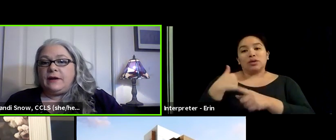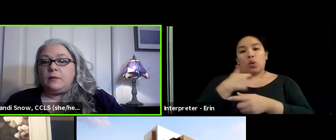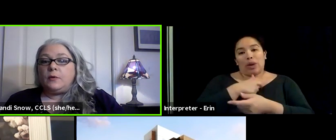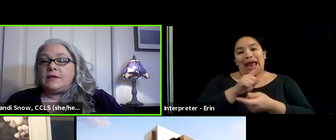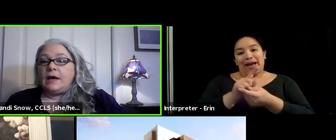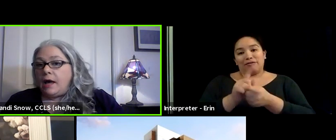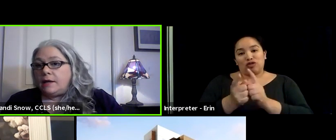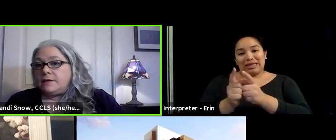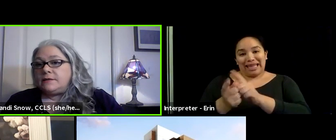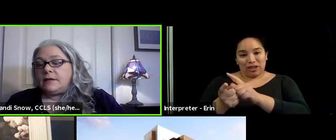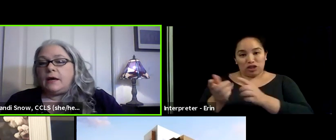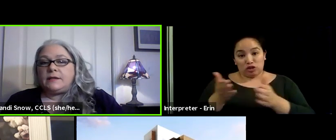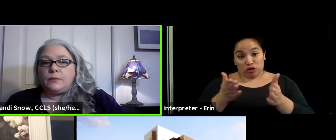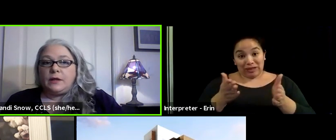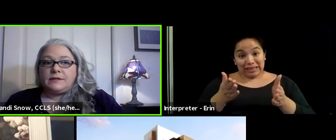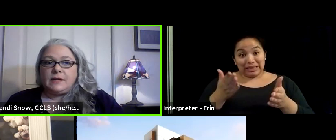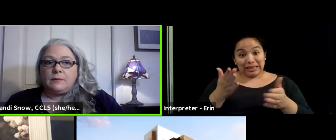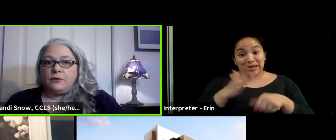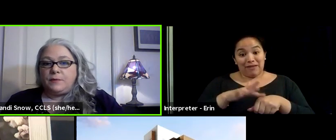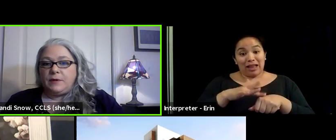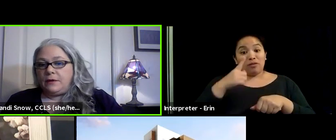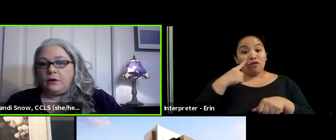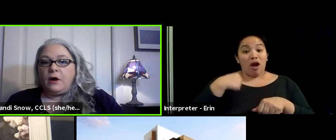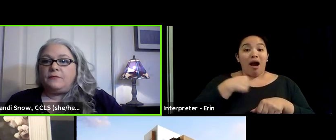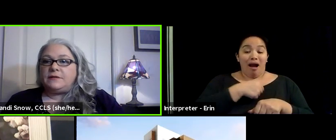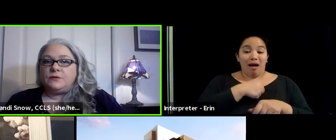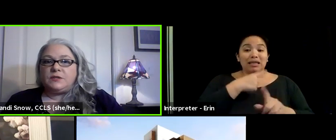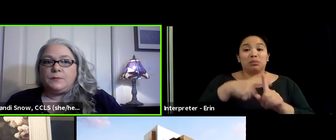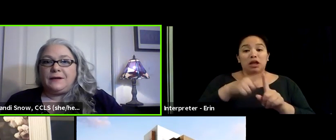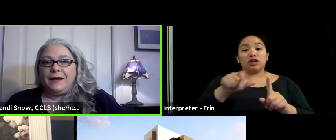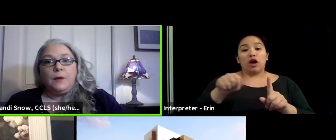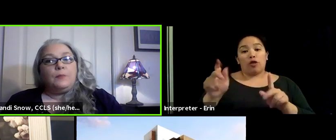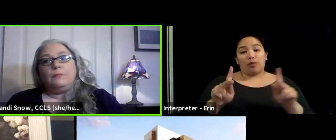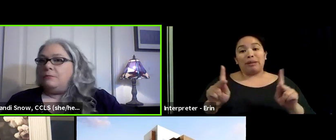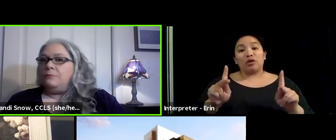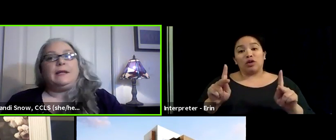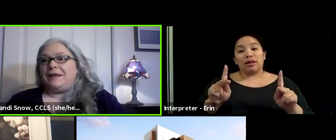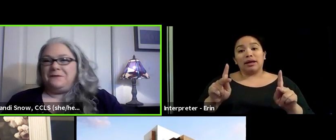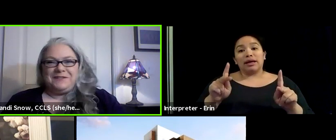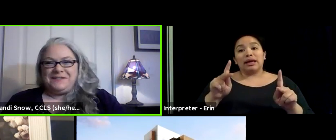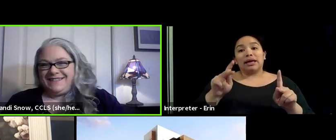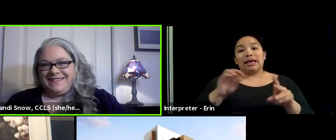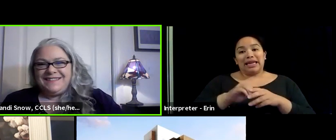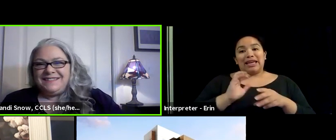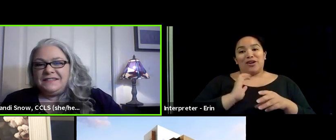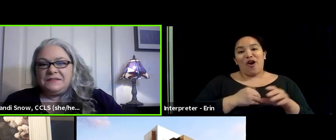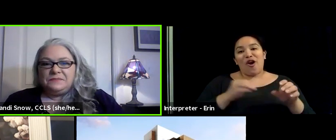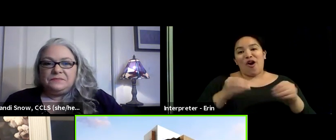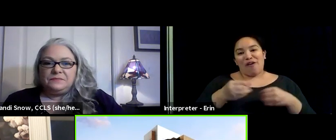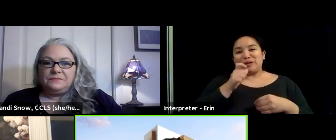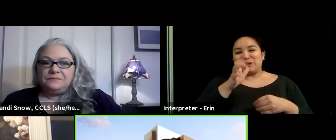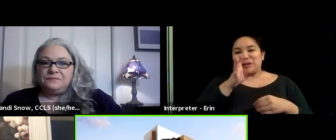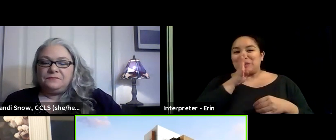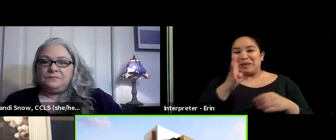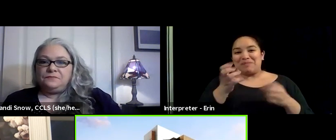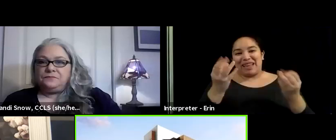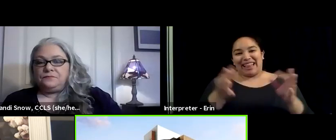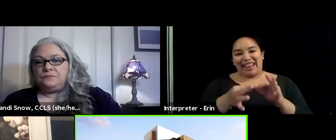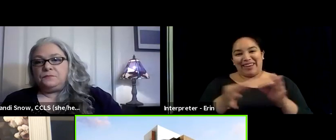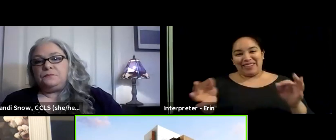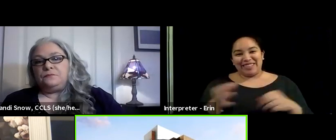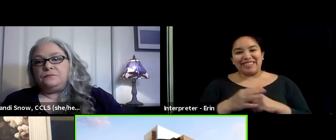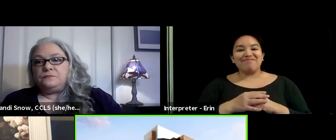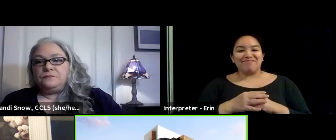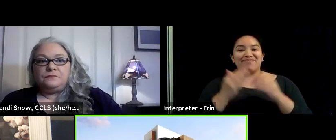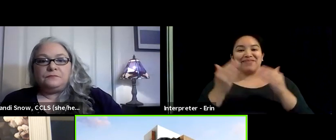services available to us, as well as a number of people in our office who speak many languages. Thank you. The next